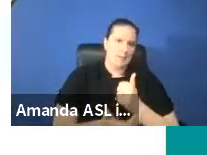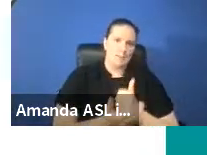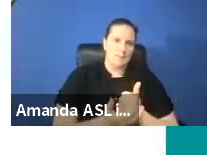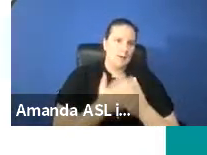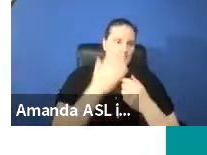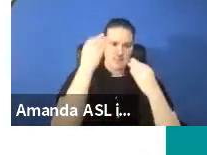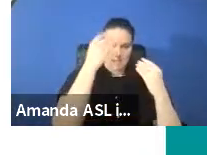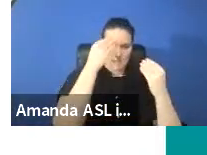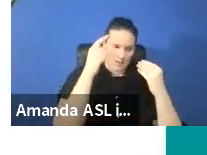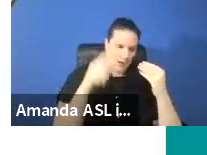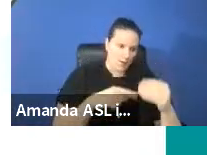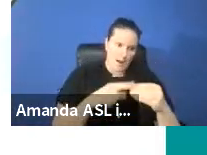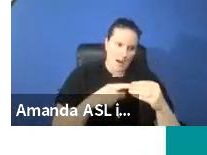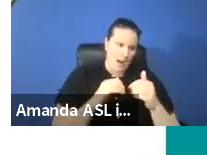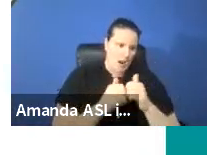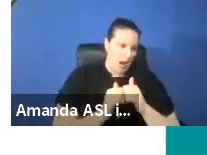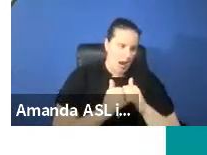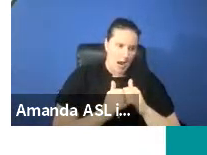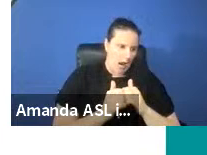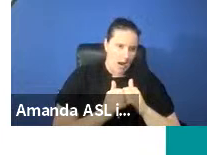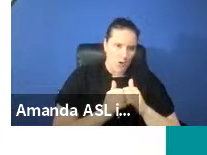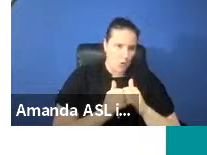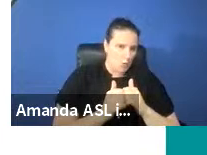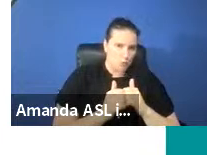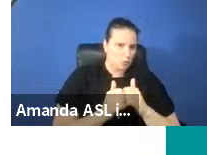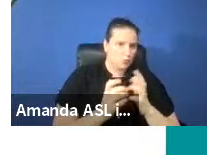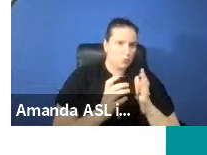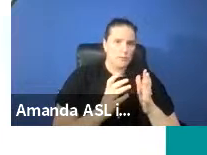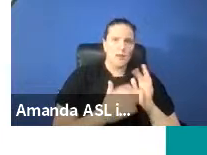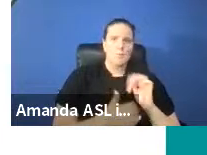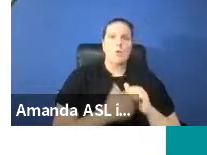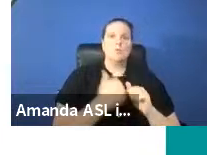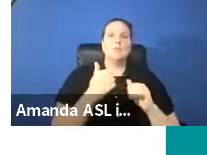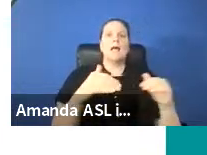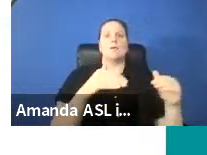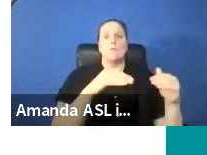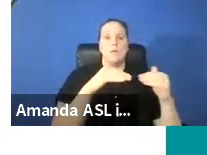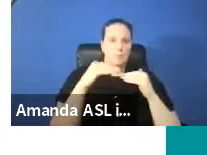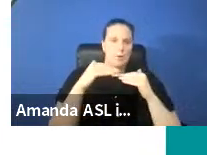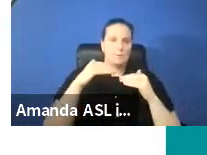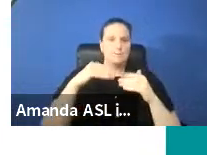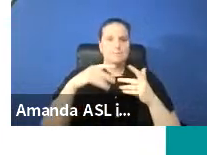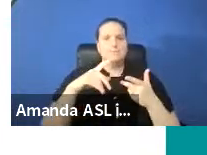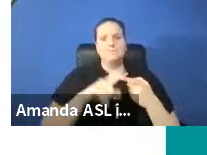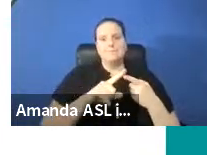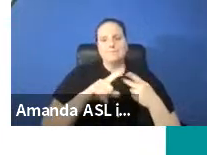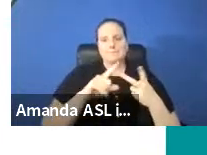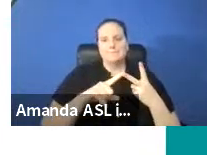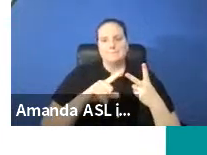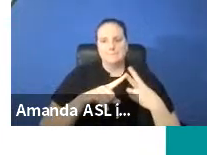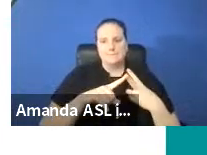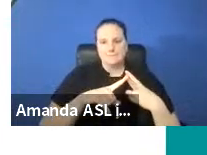think about how to be the most equitable in terms of